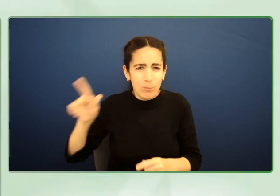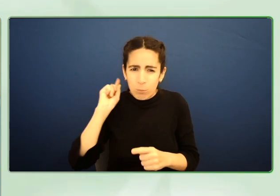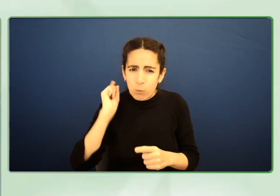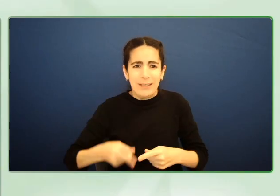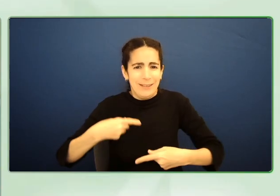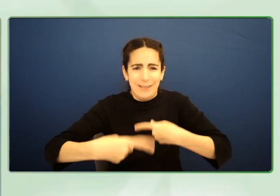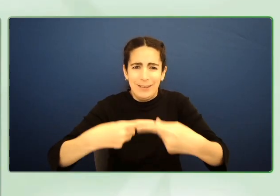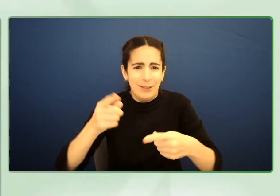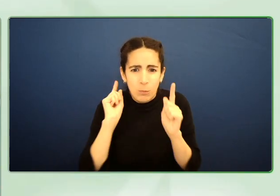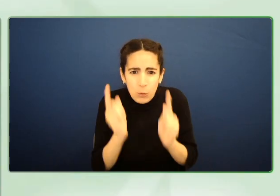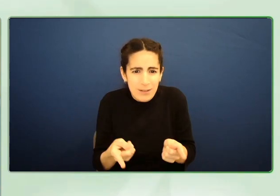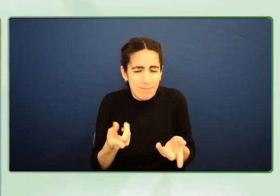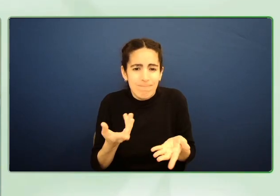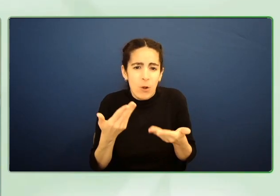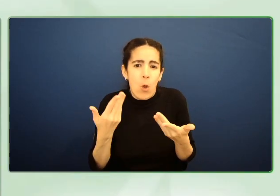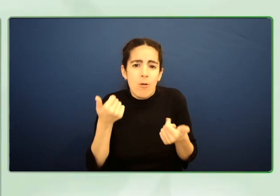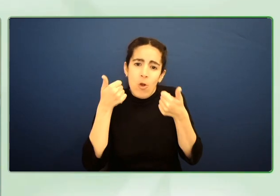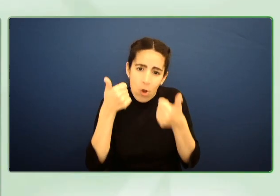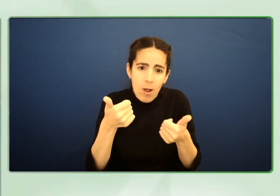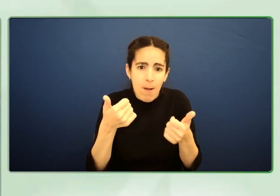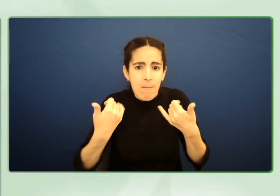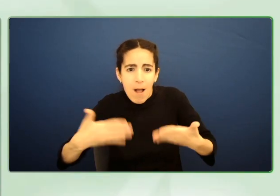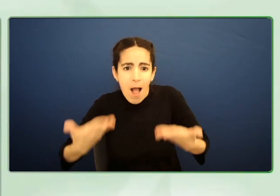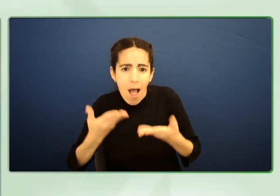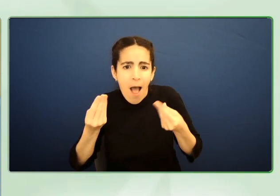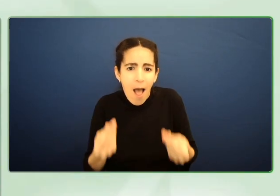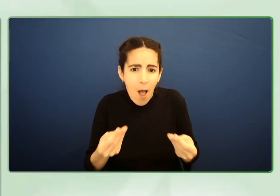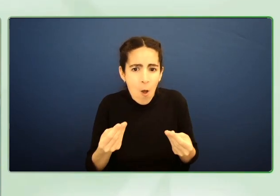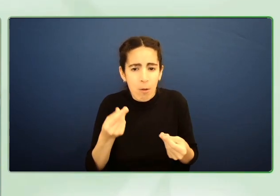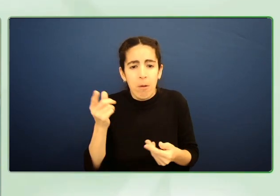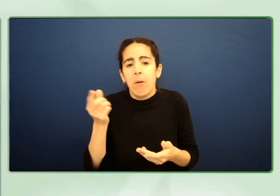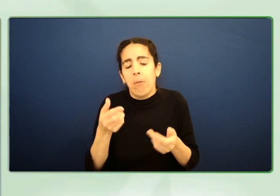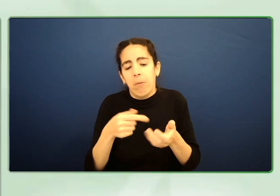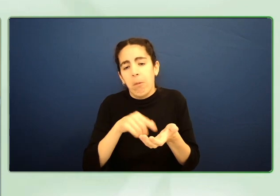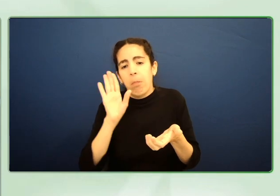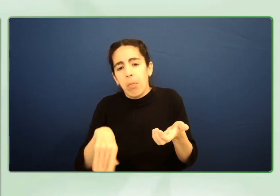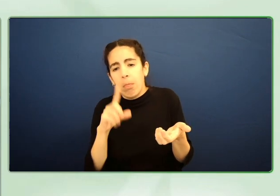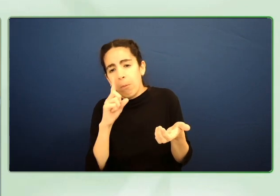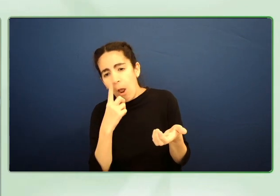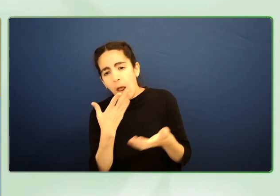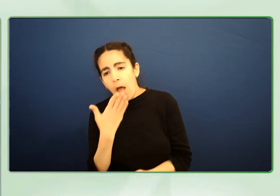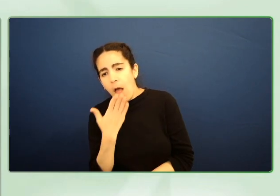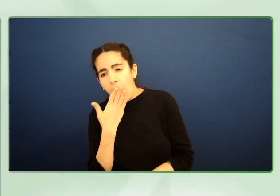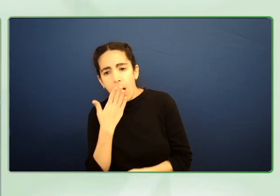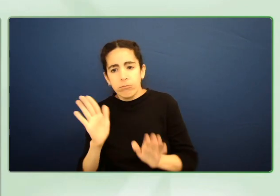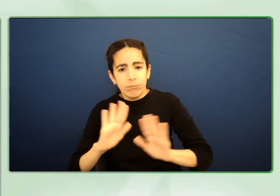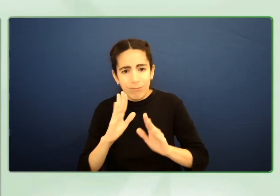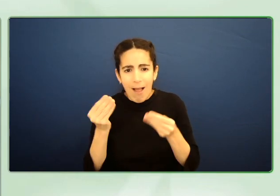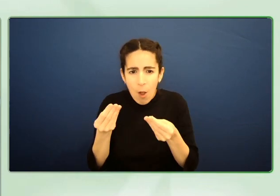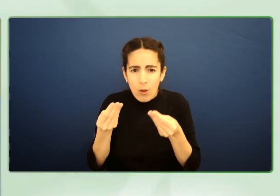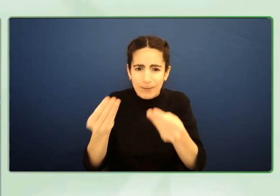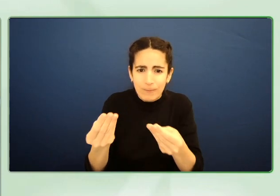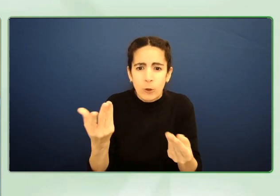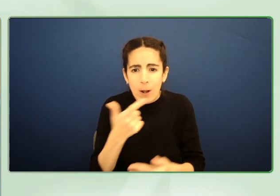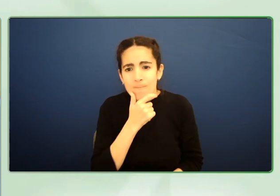who would play it? It would be boring for children, you know? That was something they would ask me very often. But it turns out that it isn't boring at all. You